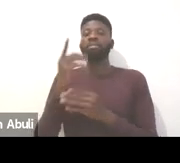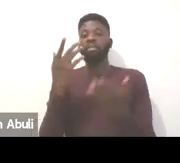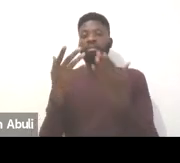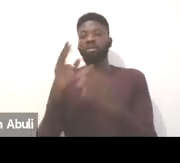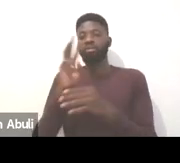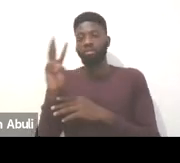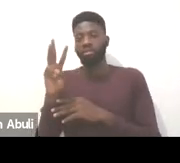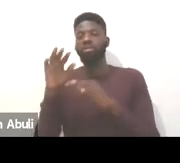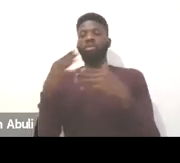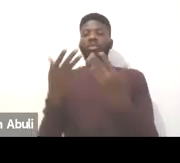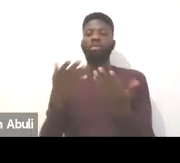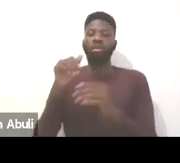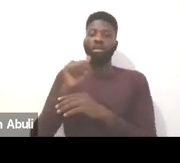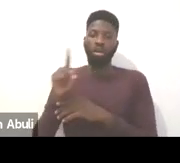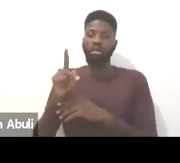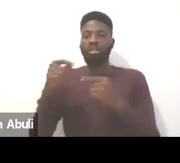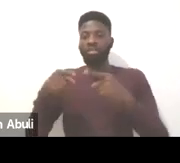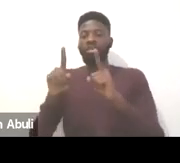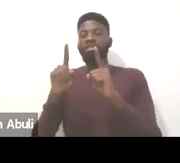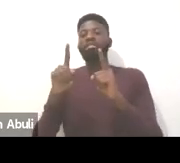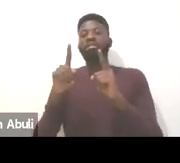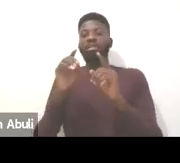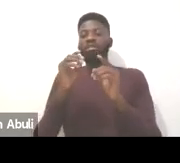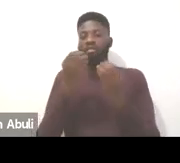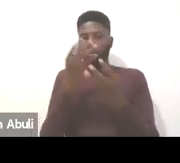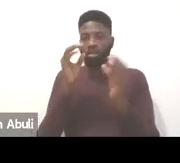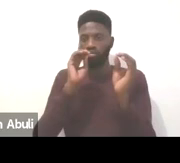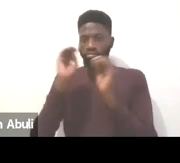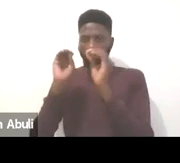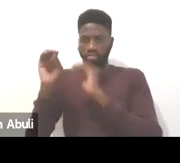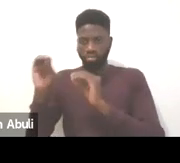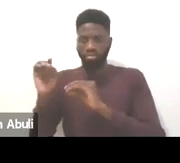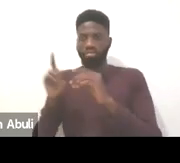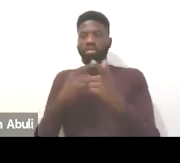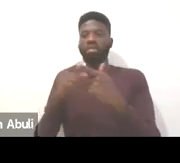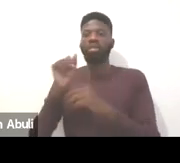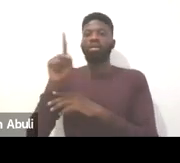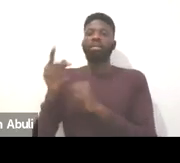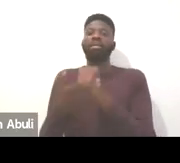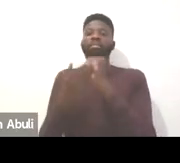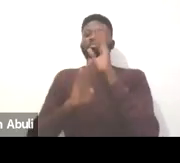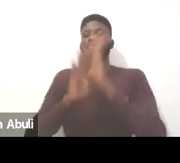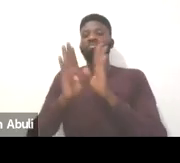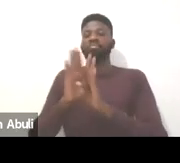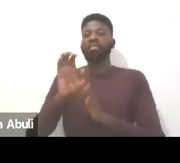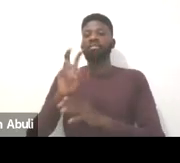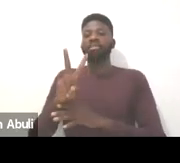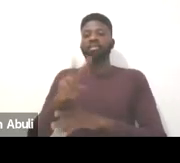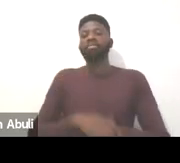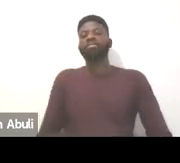app. Then they fed the information. Then the app or the website developed the CV for them.